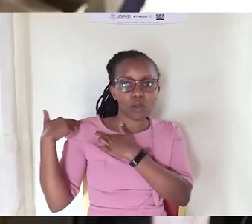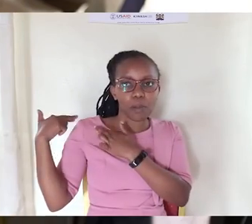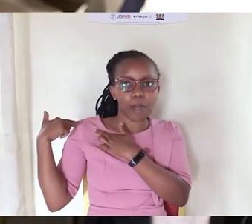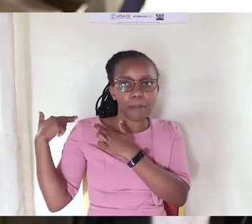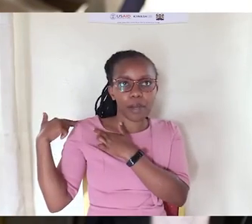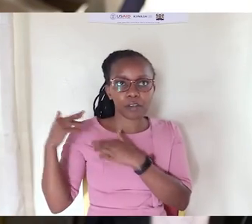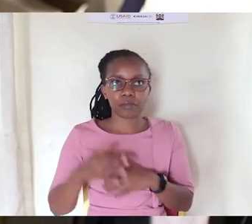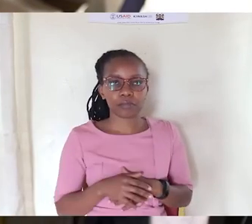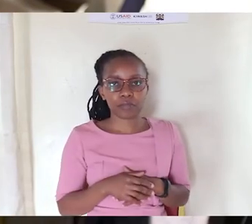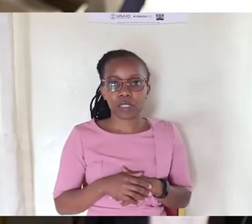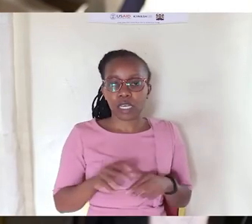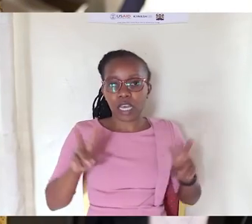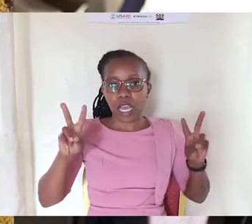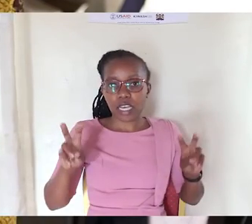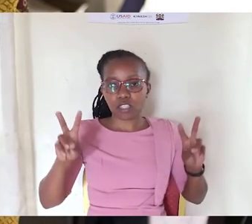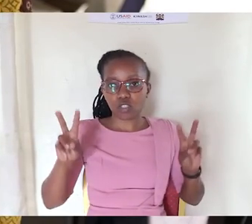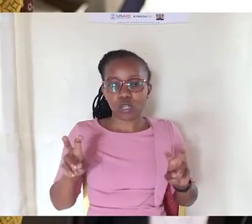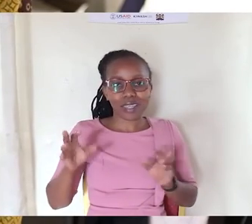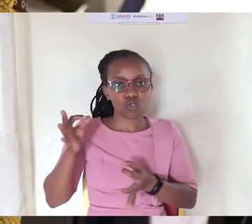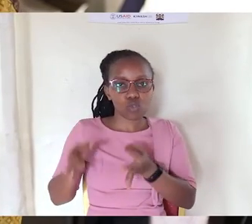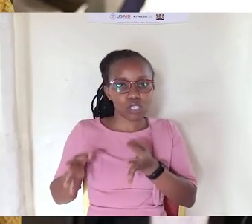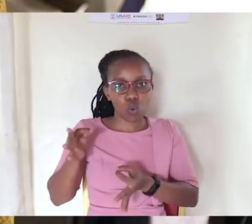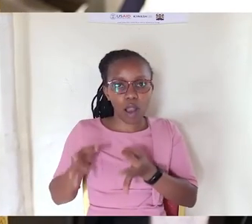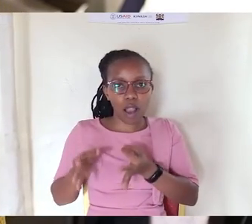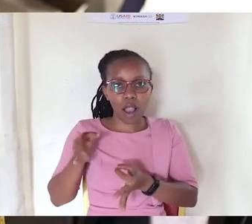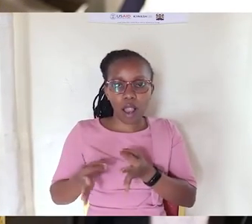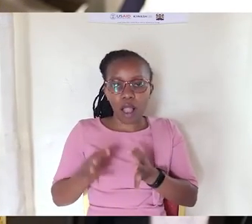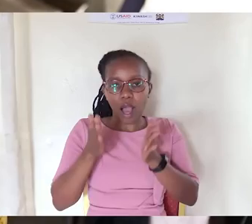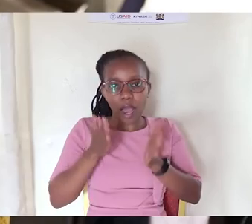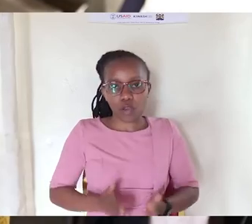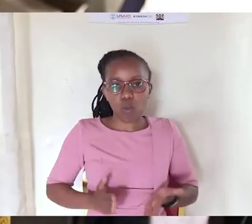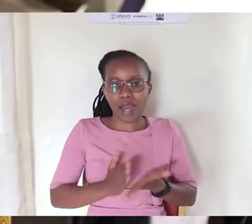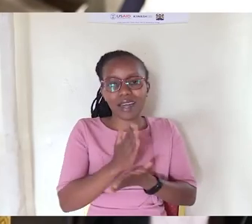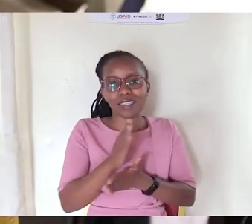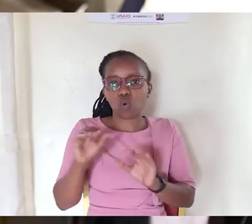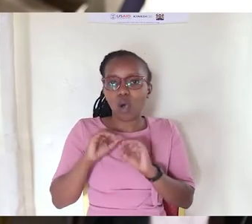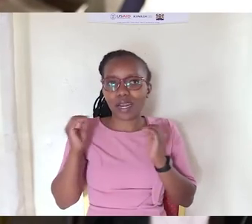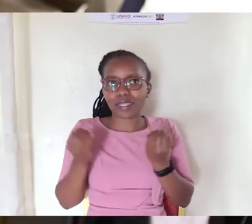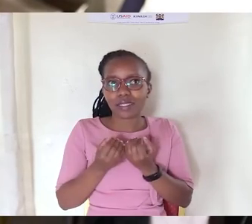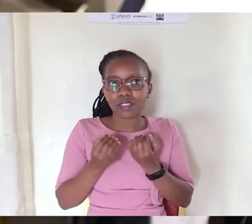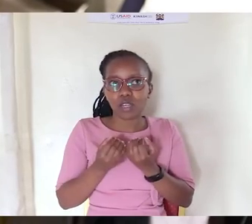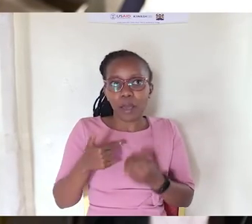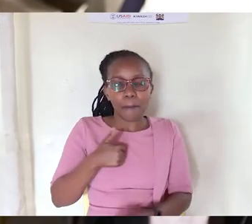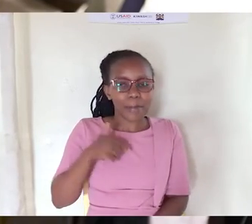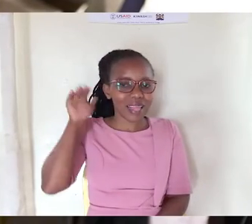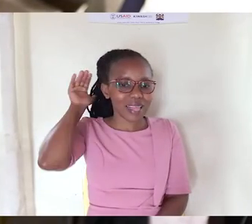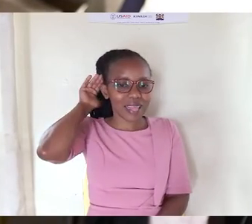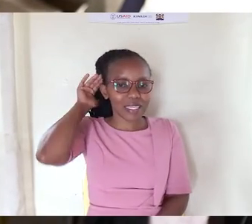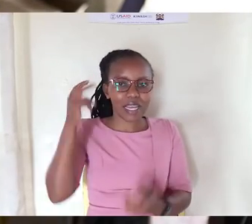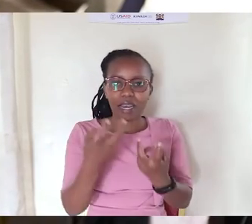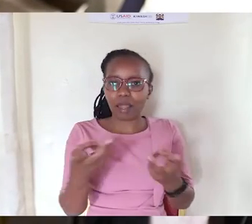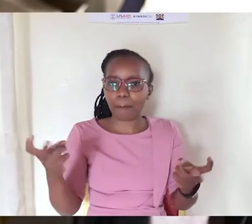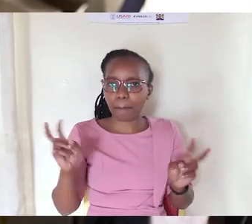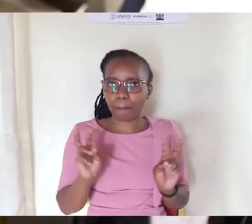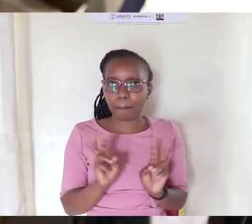in here, we're looking at issues around the and the human rights-based organization. You know, I was listening to the panel that we just